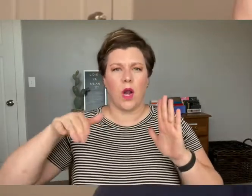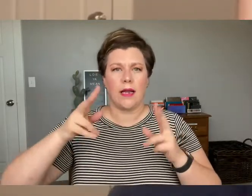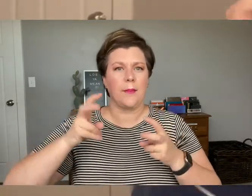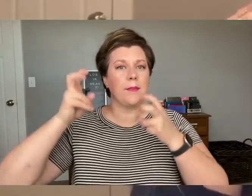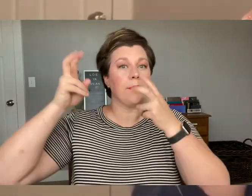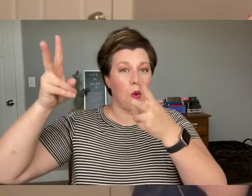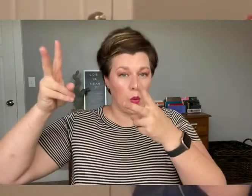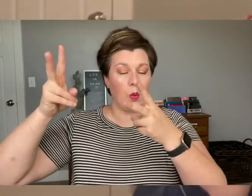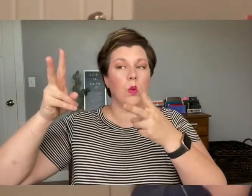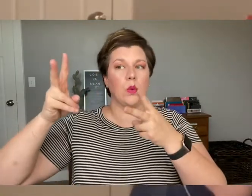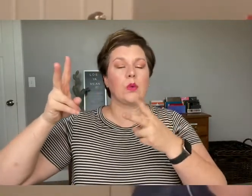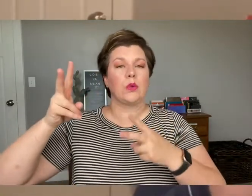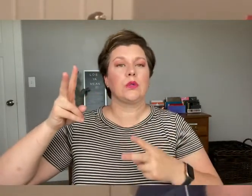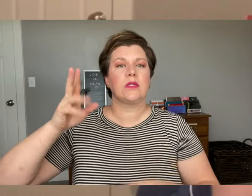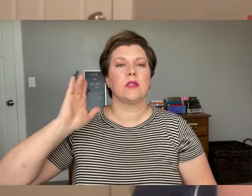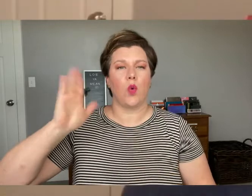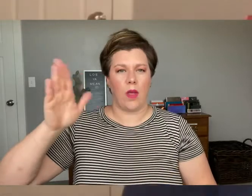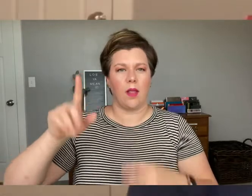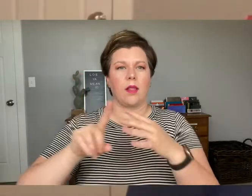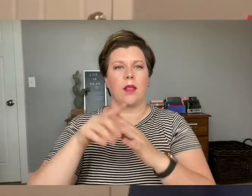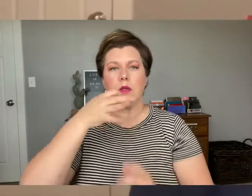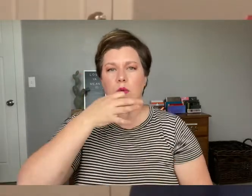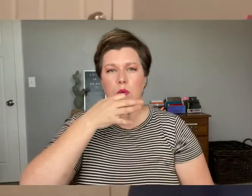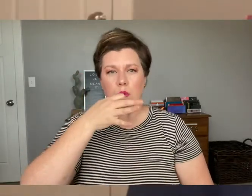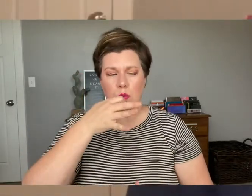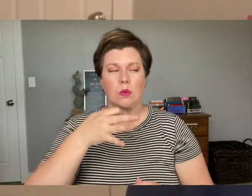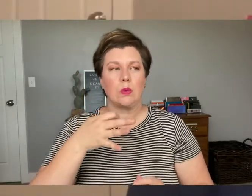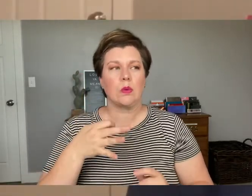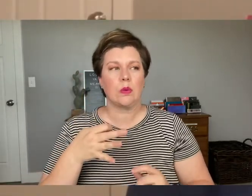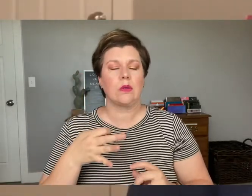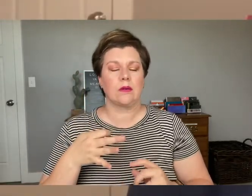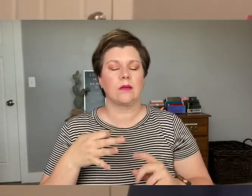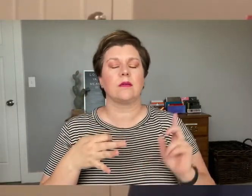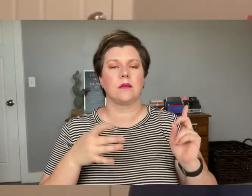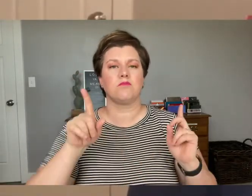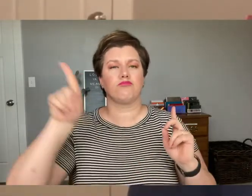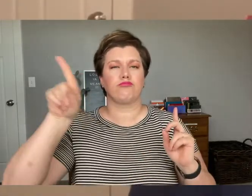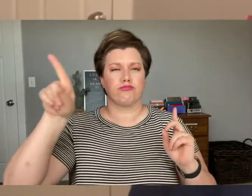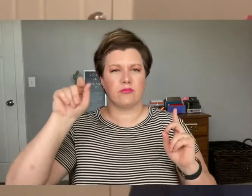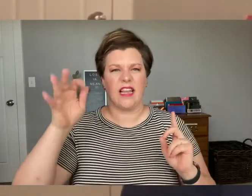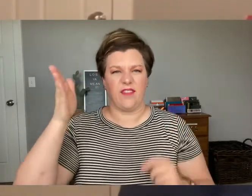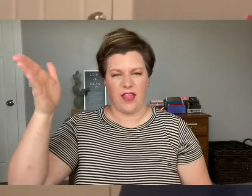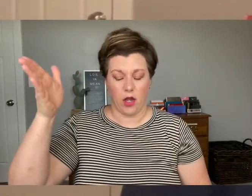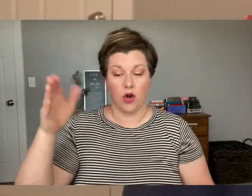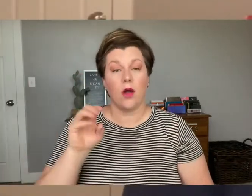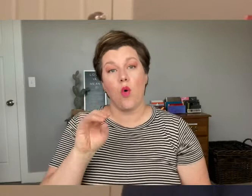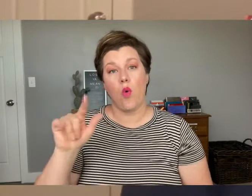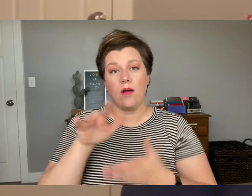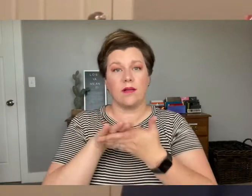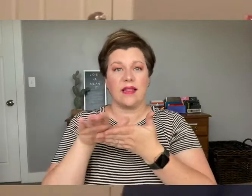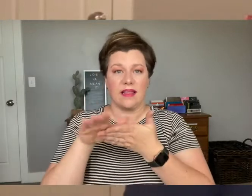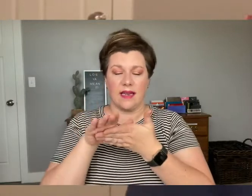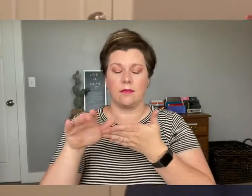that I haven't posted yet, but it is coming soon. So it's from my empties, but that one is a really good